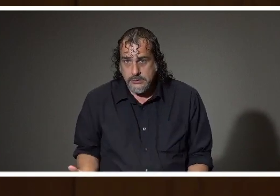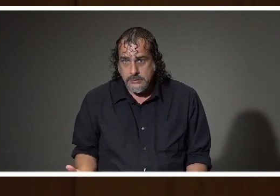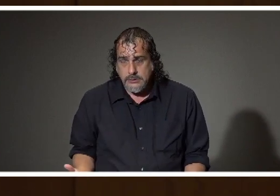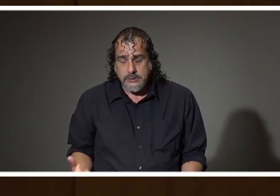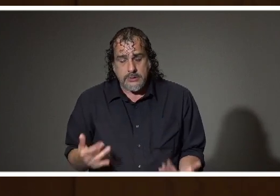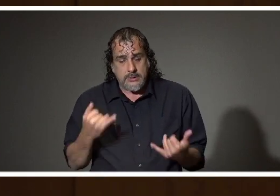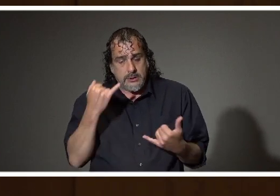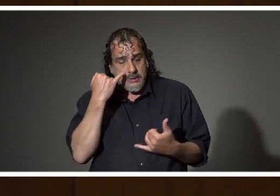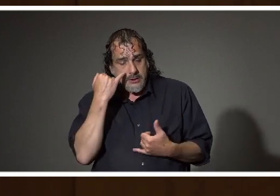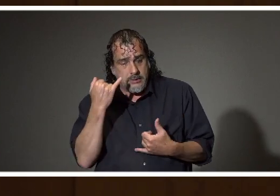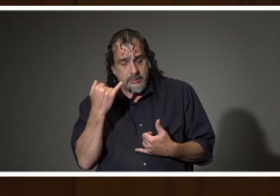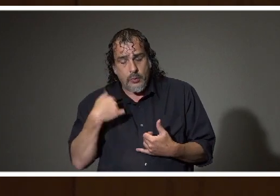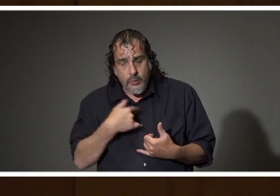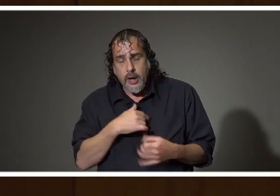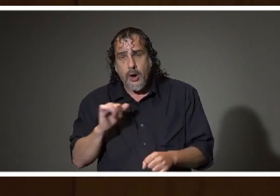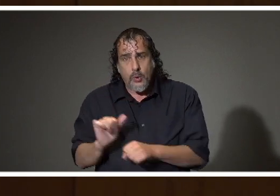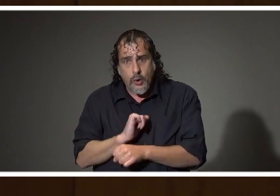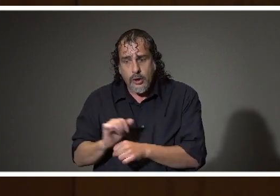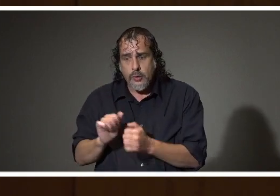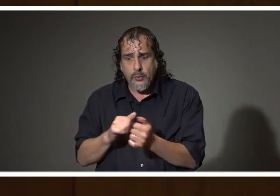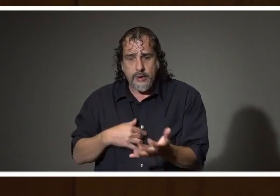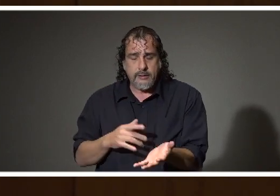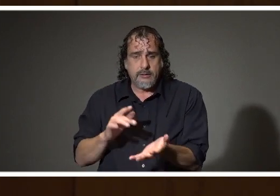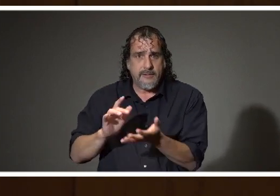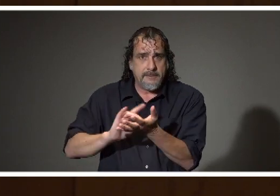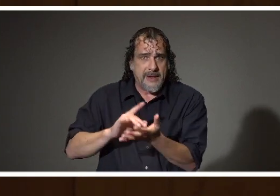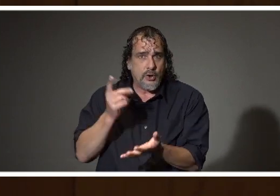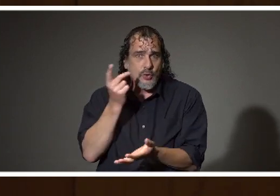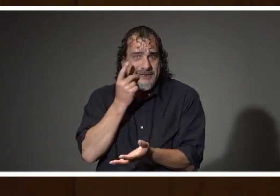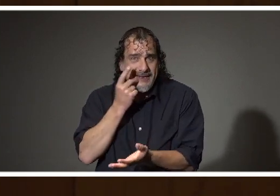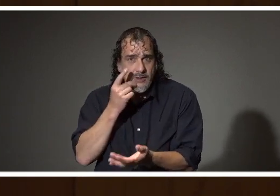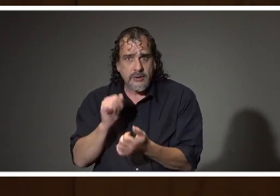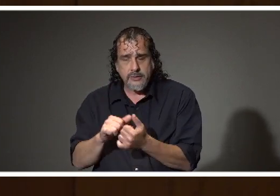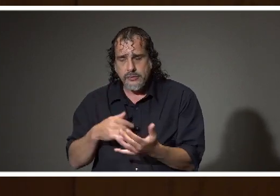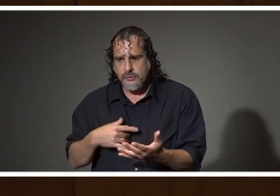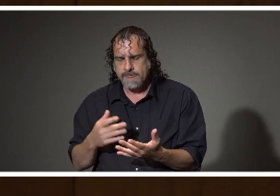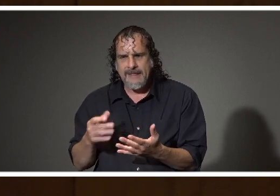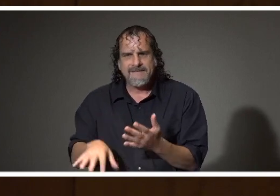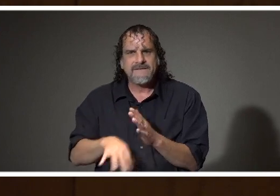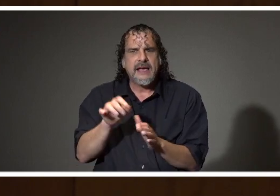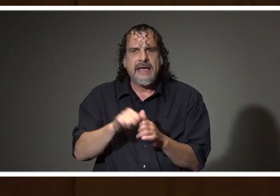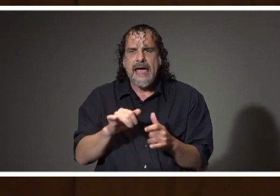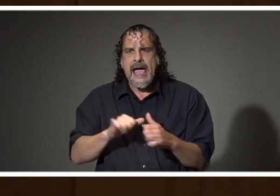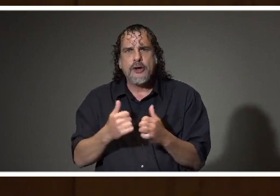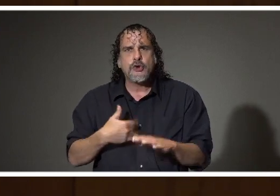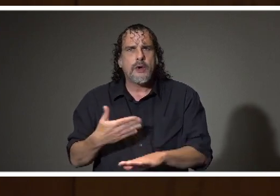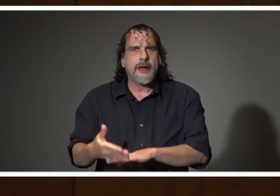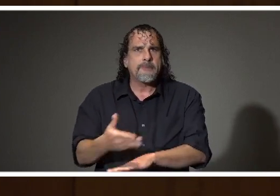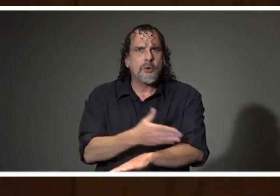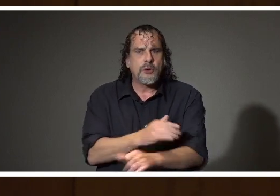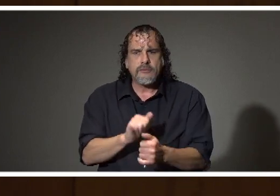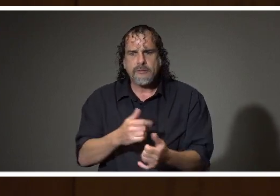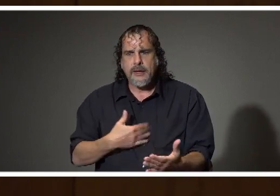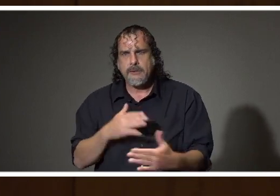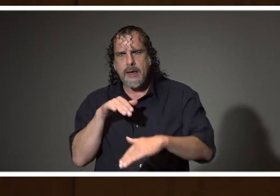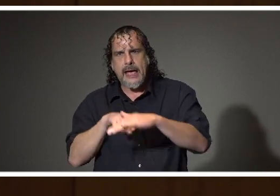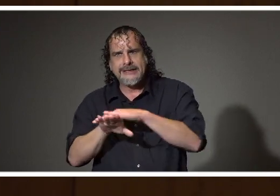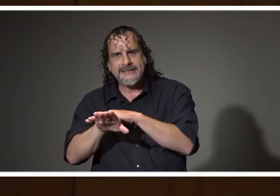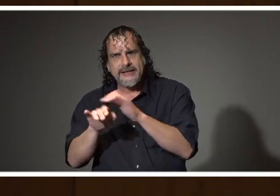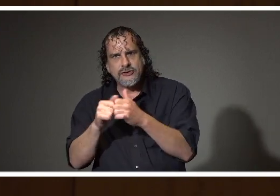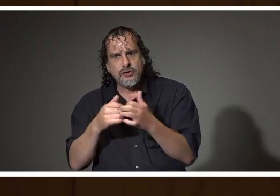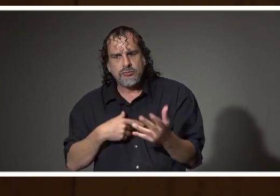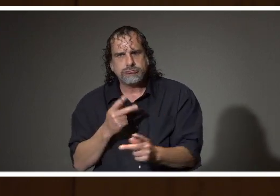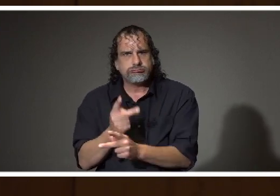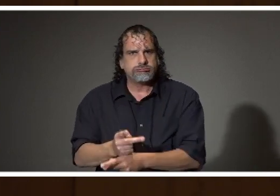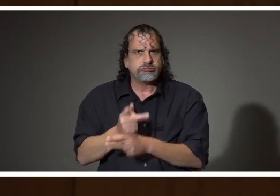diligently with the medical and dental community to try to find strategies for eventually improving access to care. So that's something that will